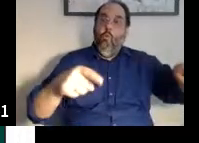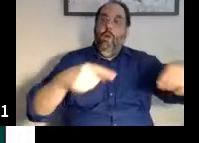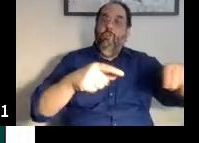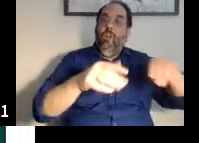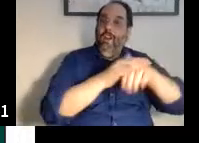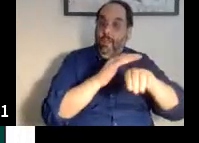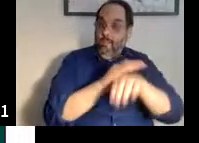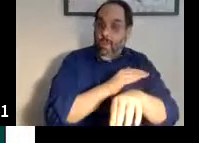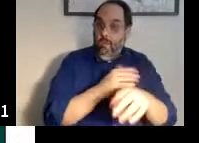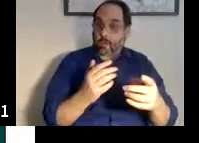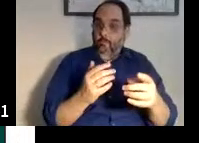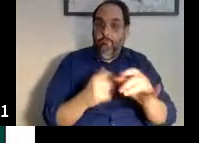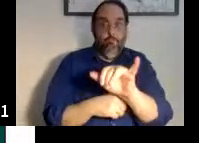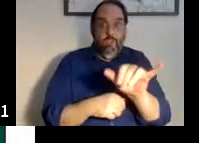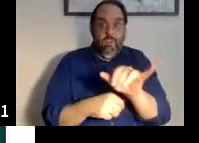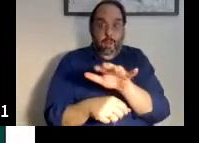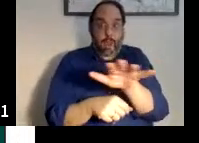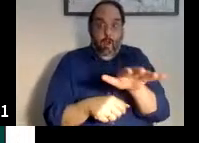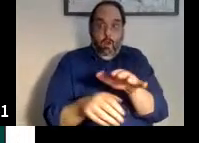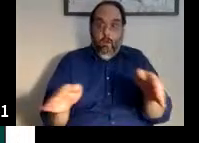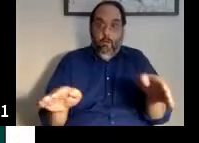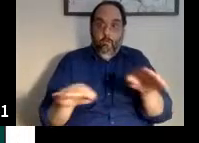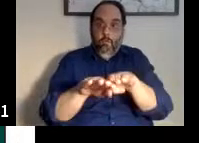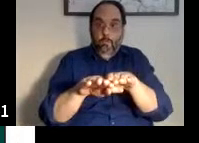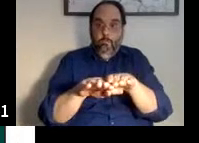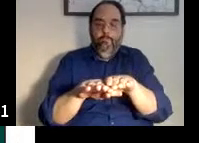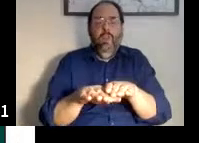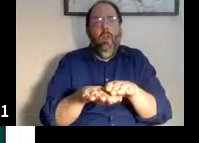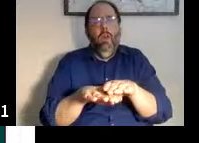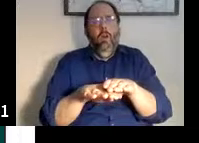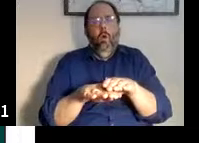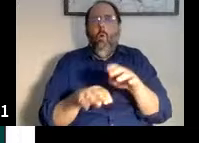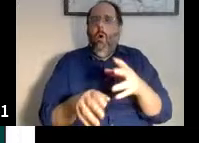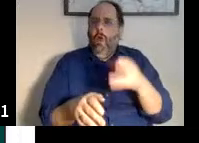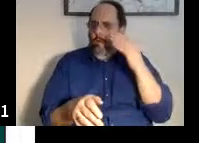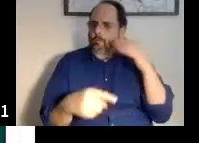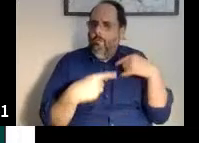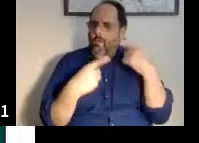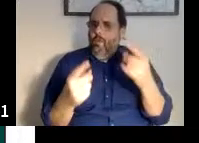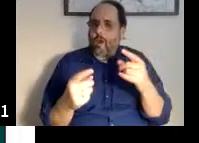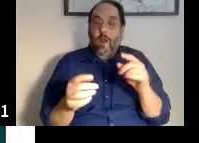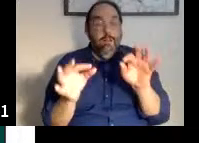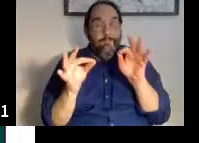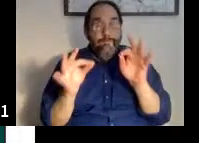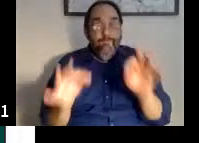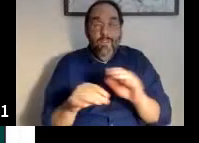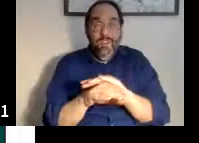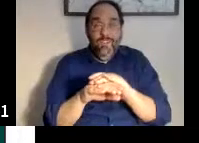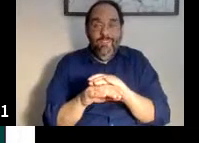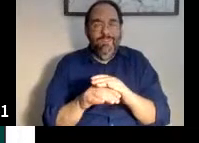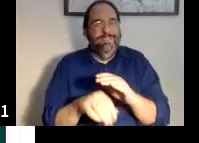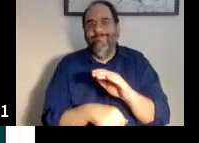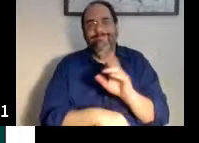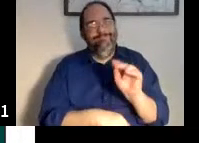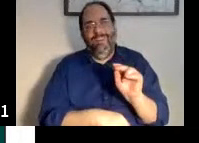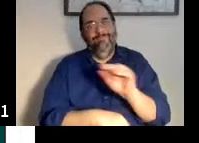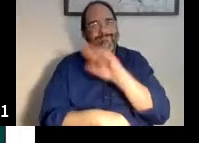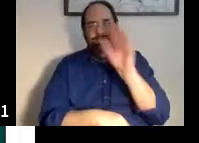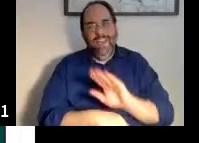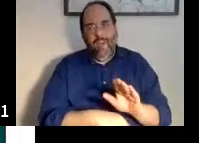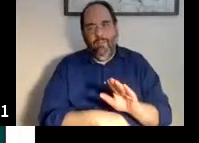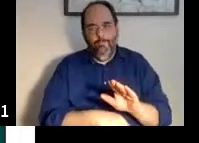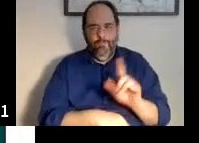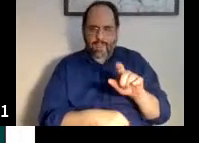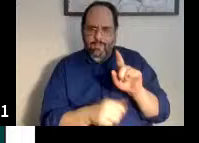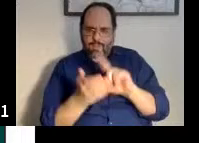also needs. And I think what I've learned over my years is that there's not an ideal surface all the time. You really have to look